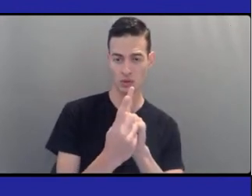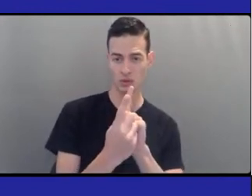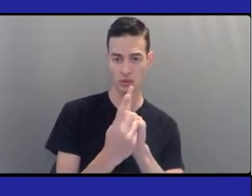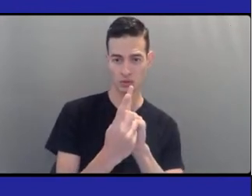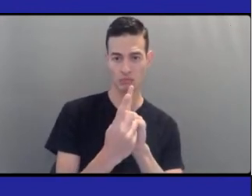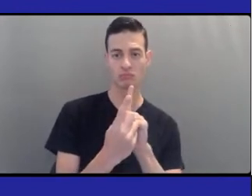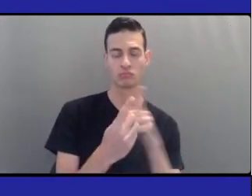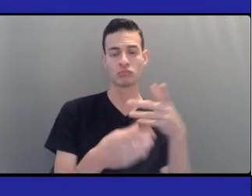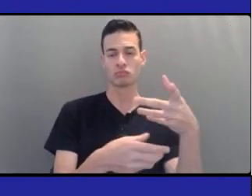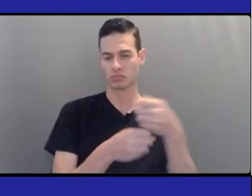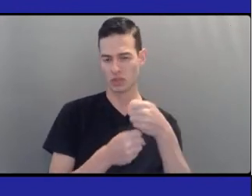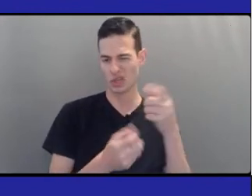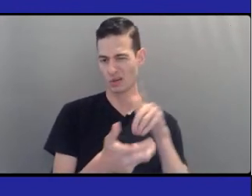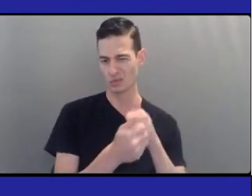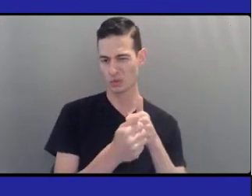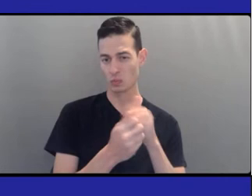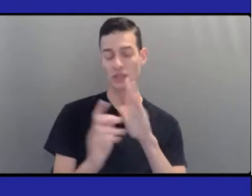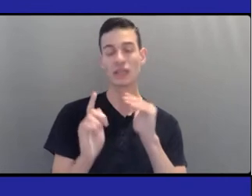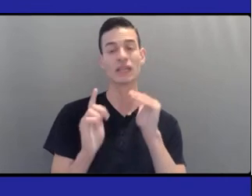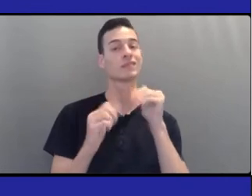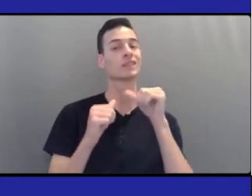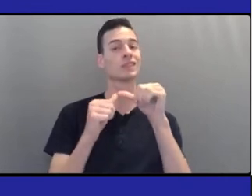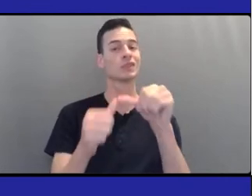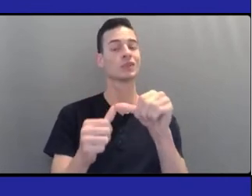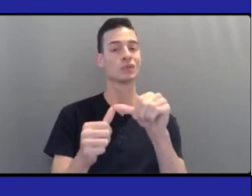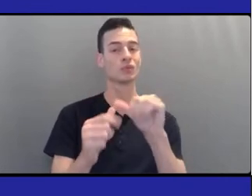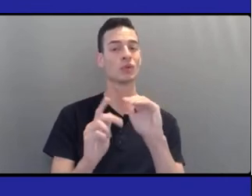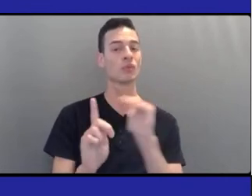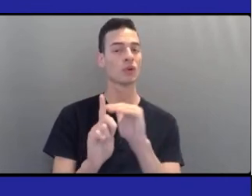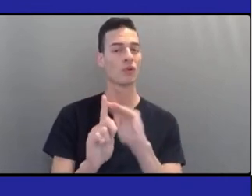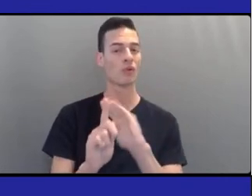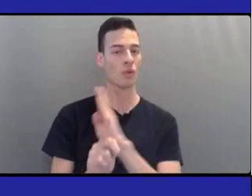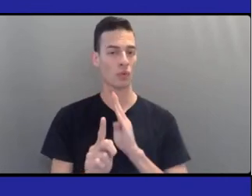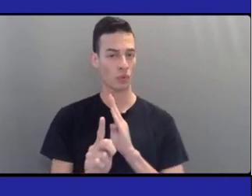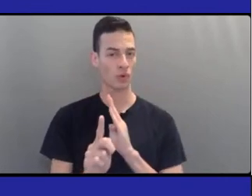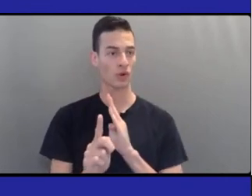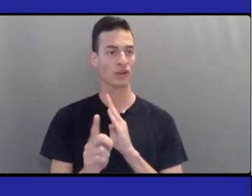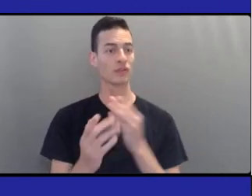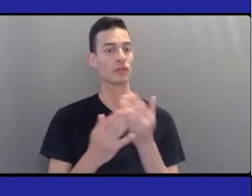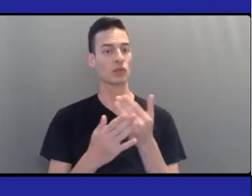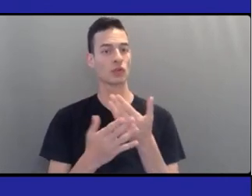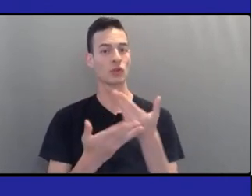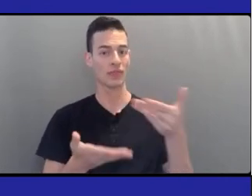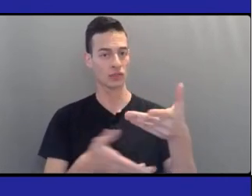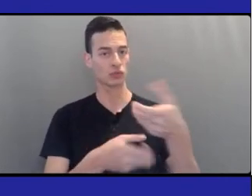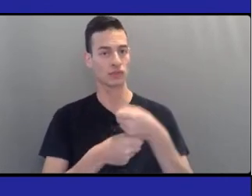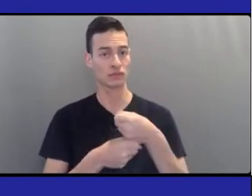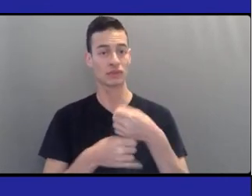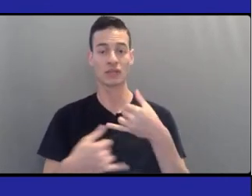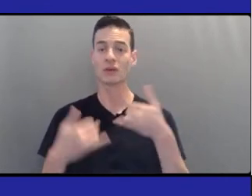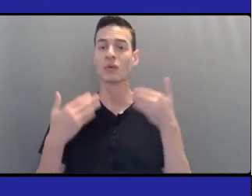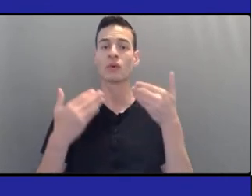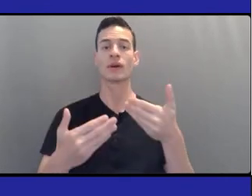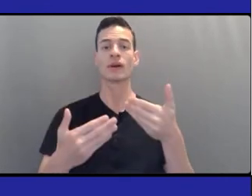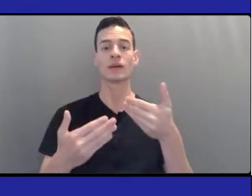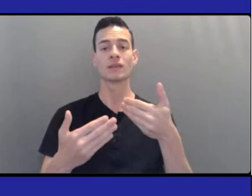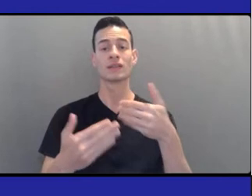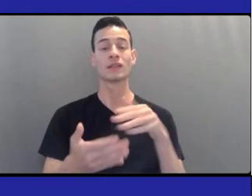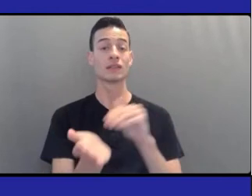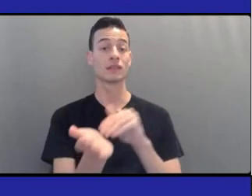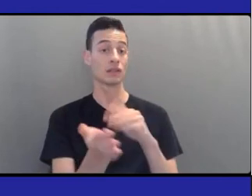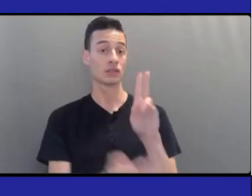board as outstanding Vendex approvals are received. So let's move on now to the president's report, Dr. Katz. Yes,